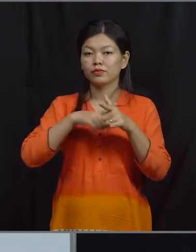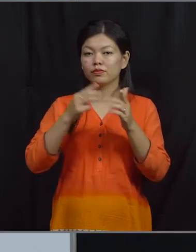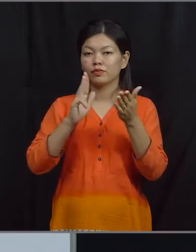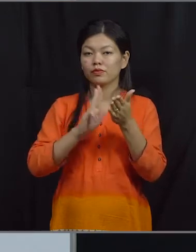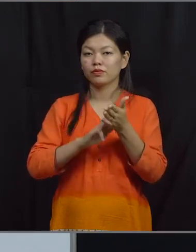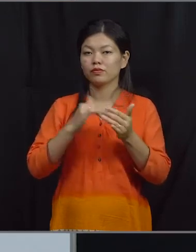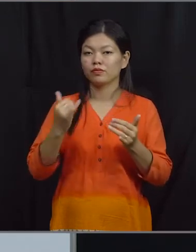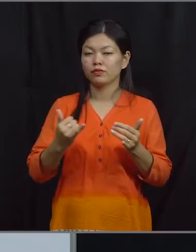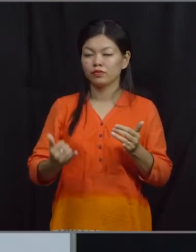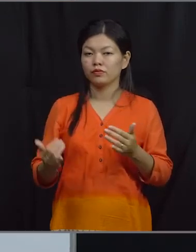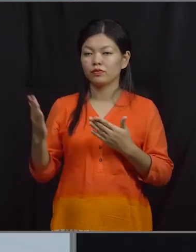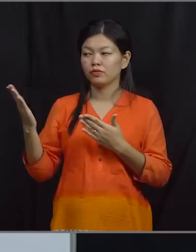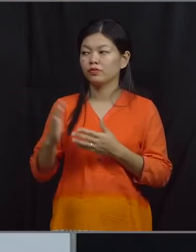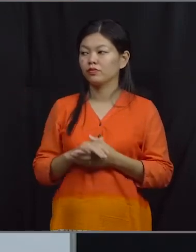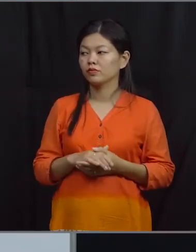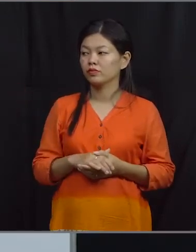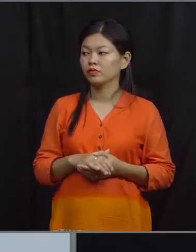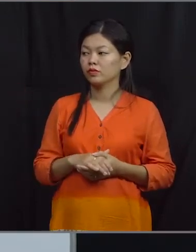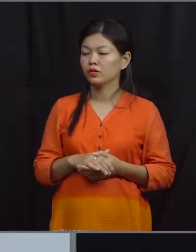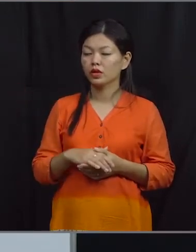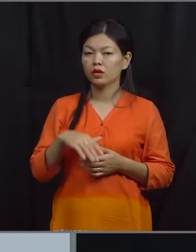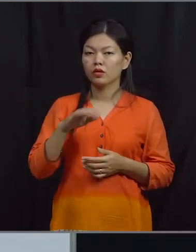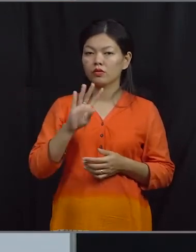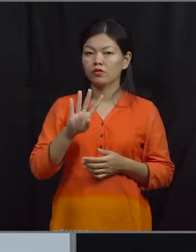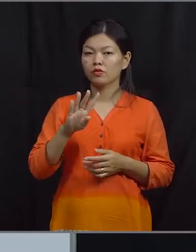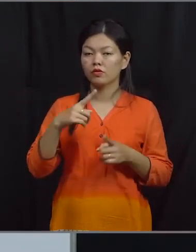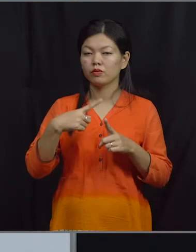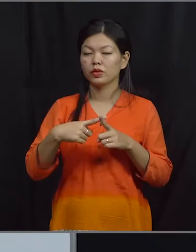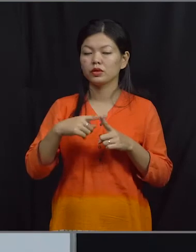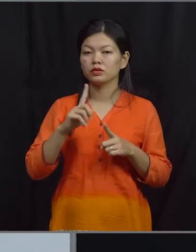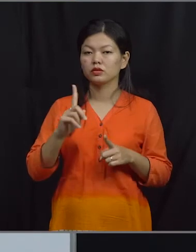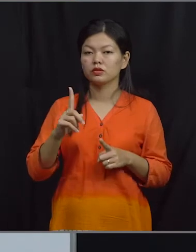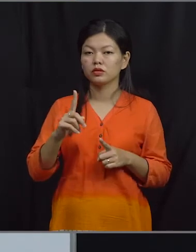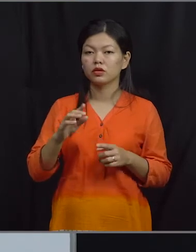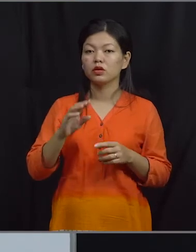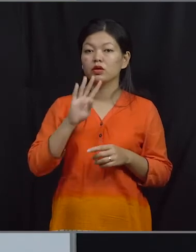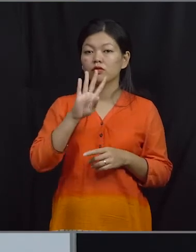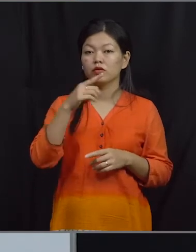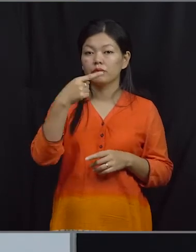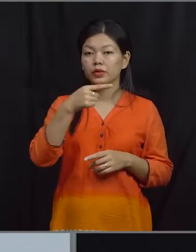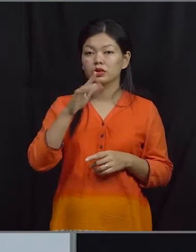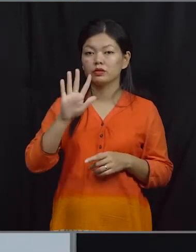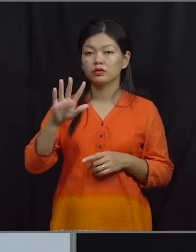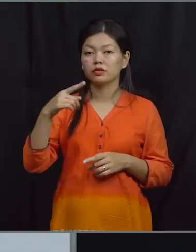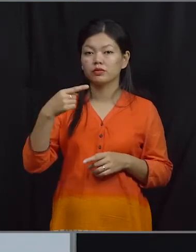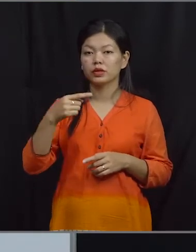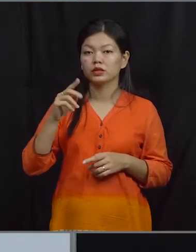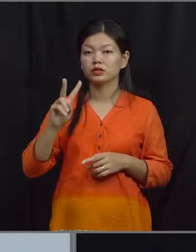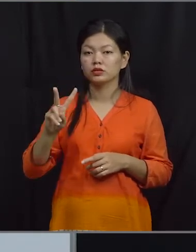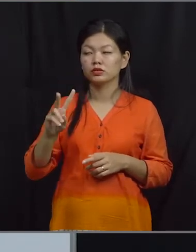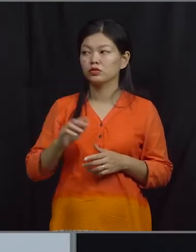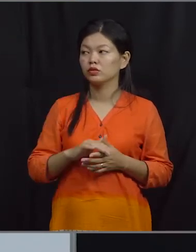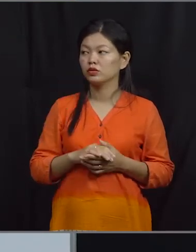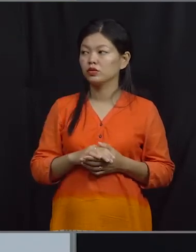So that is the transpose of this one, 4 minus 1 minus 5 2